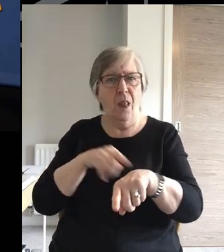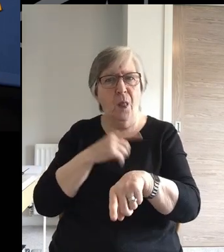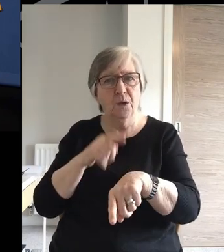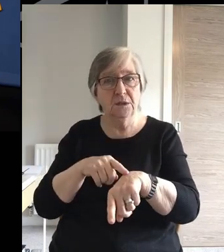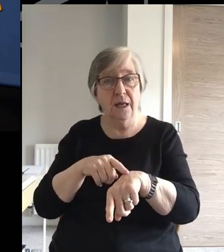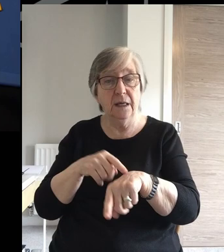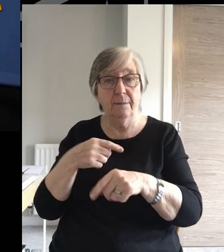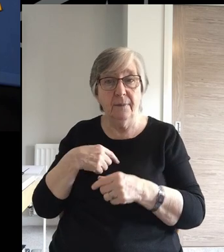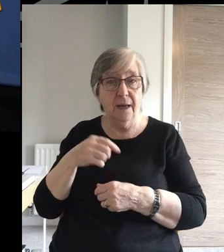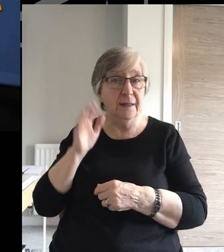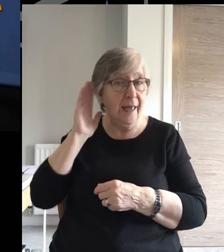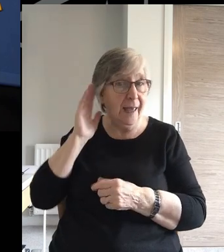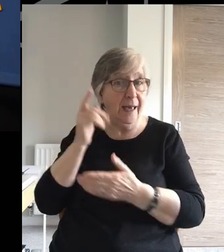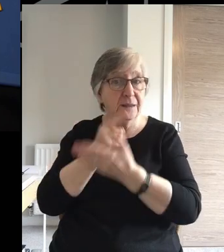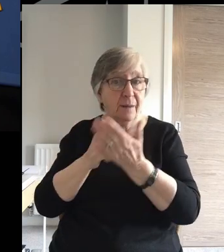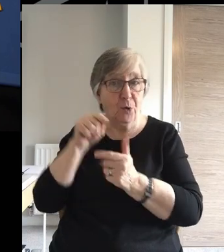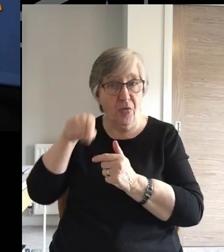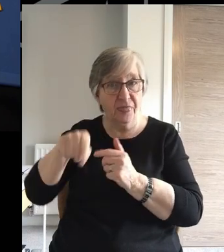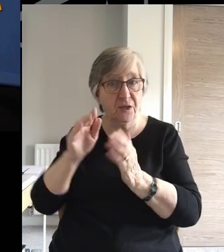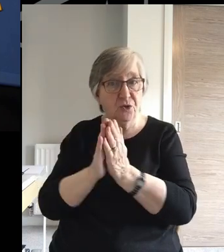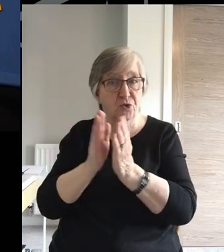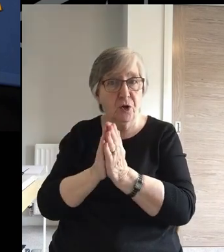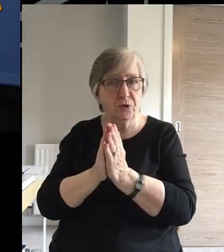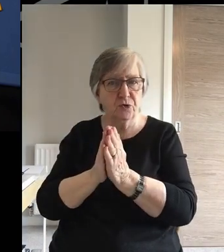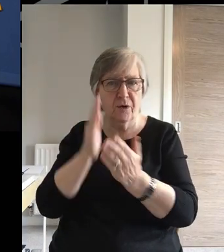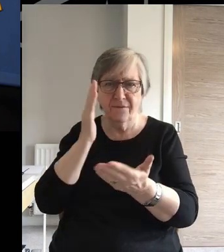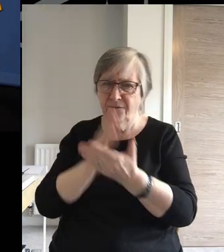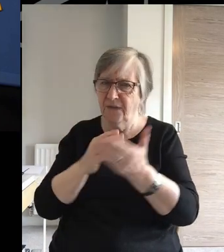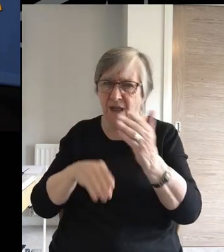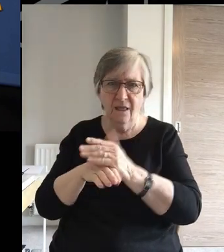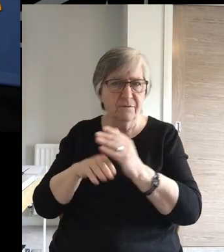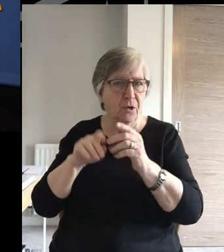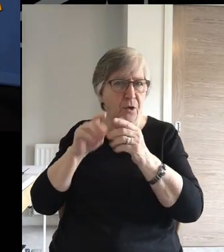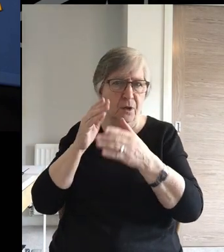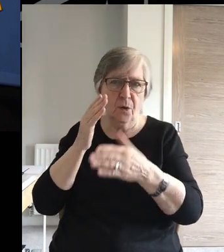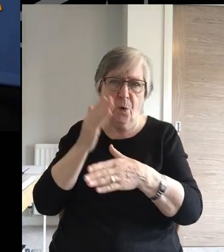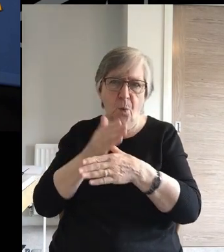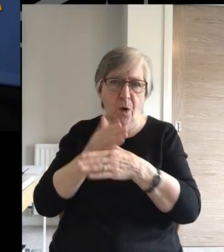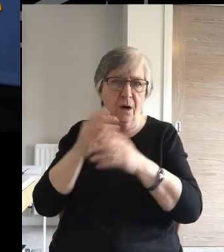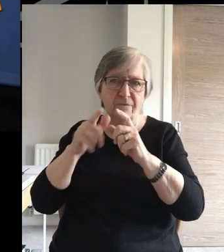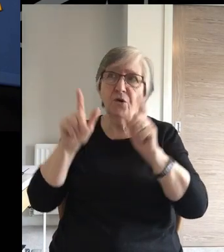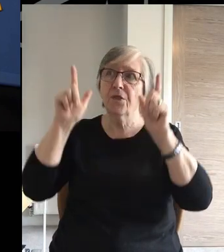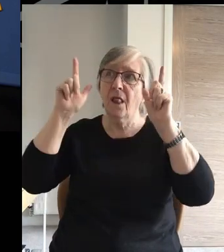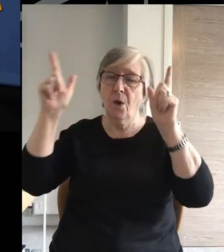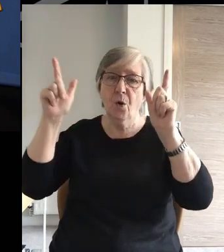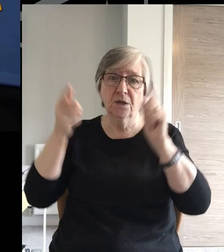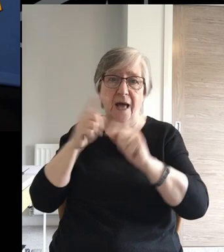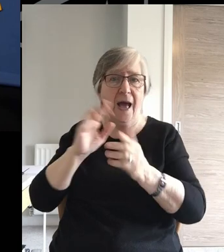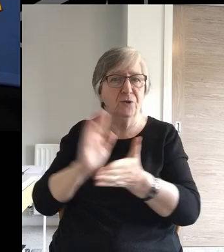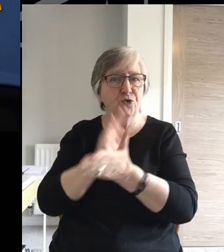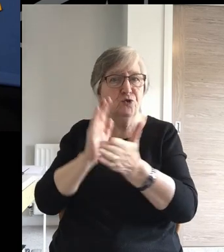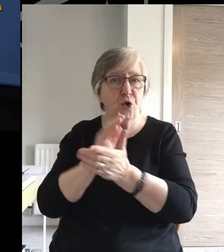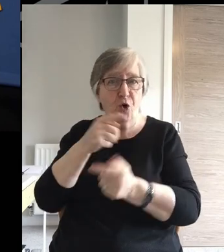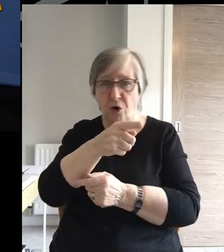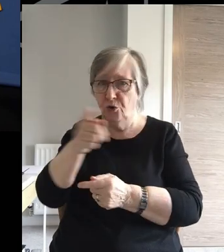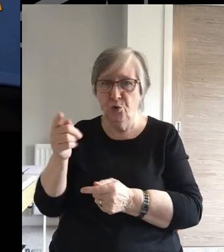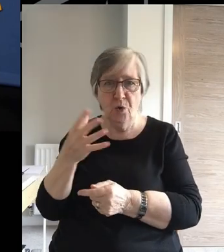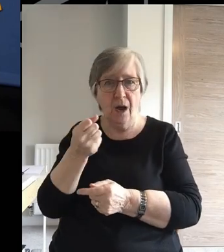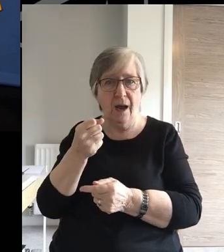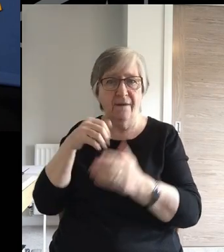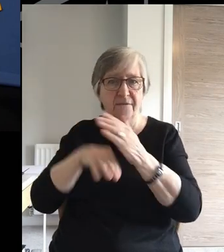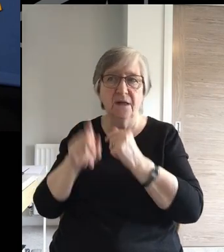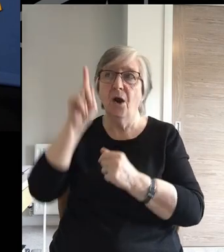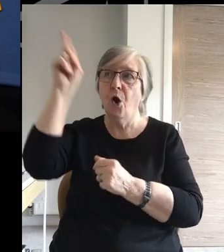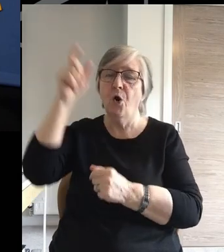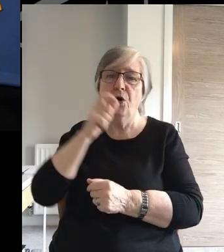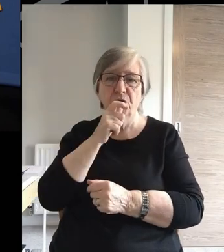long time, I had known about this church's faithful dedication to the work of the Lord and to the joy that you all have in God's